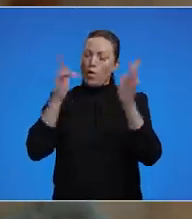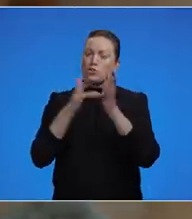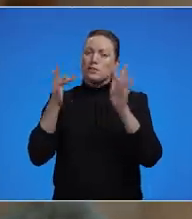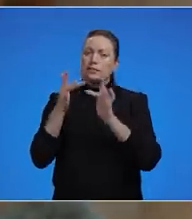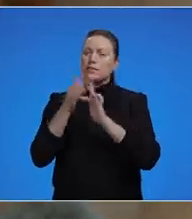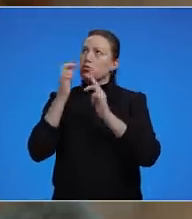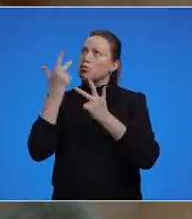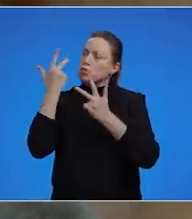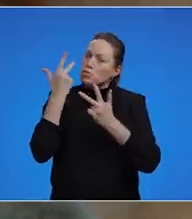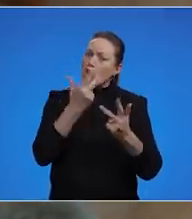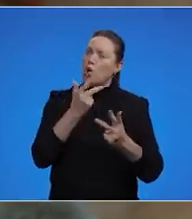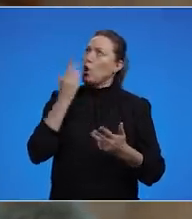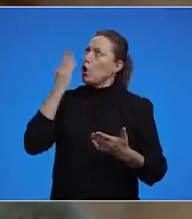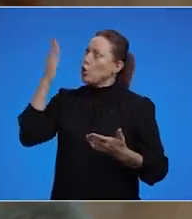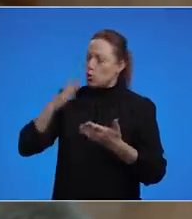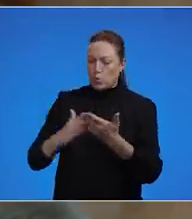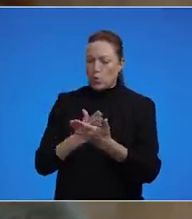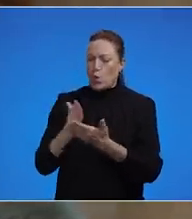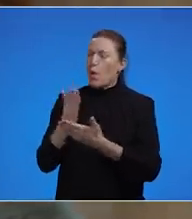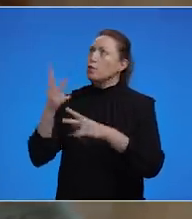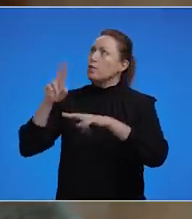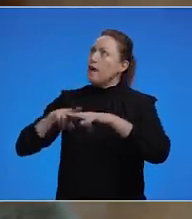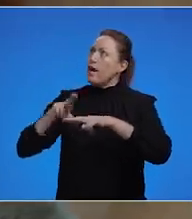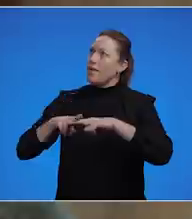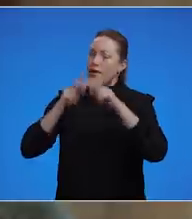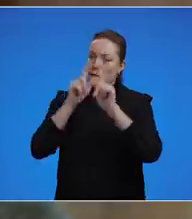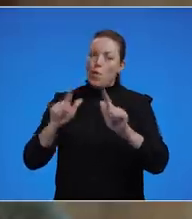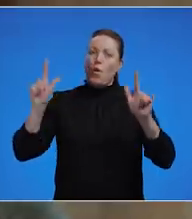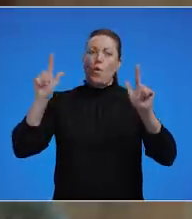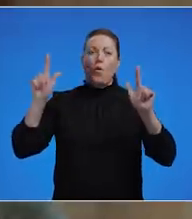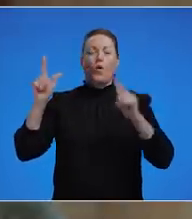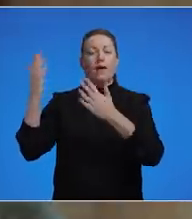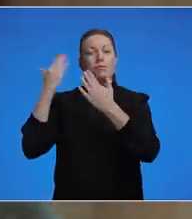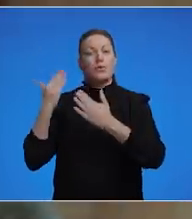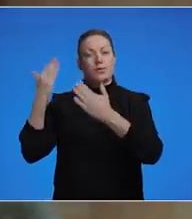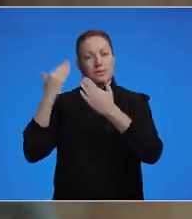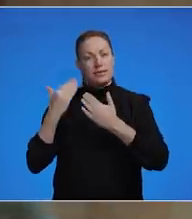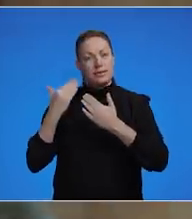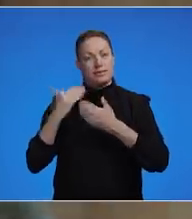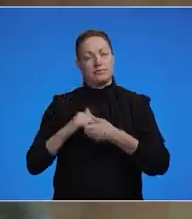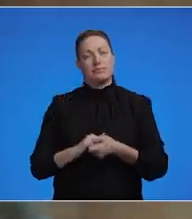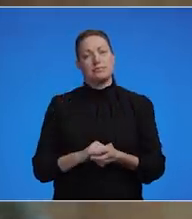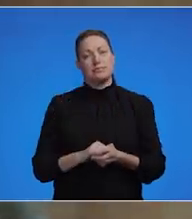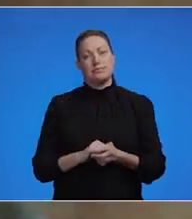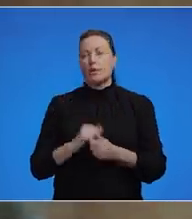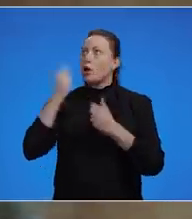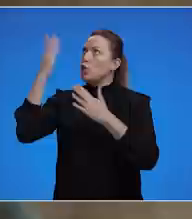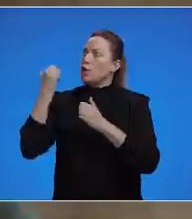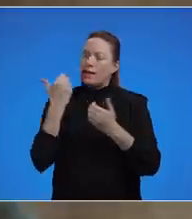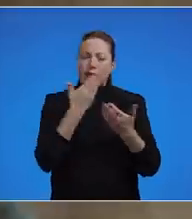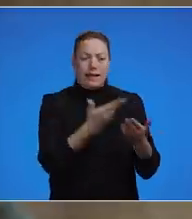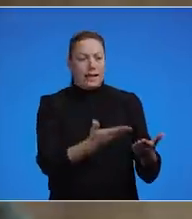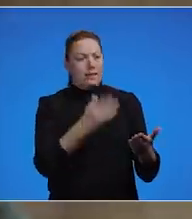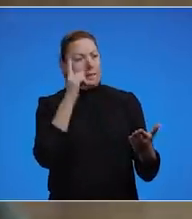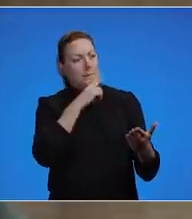Lord Jesus, you have revealed yourself as the way to the Father. Lord, have mercy. Lord, have mercy. You have poured out on